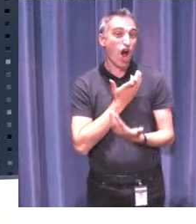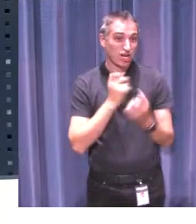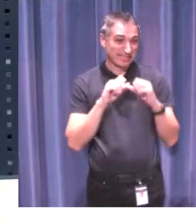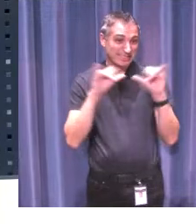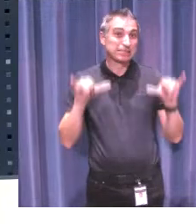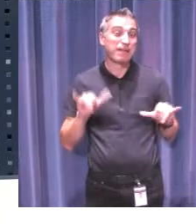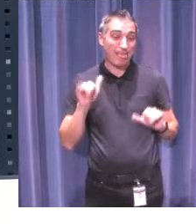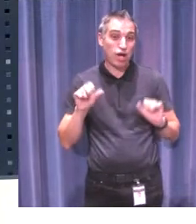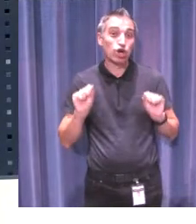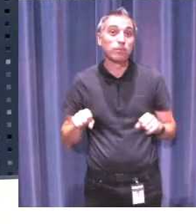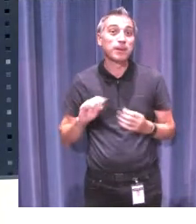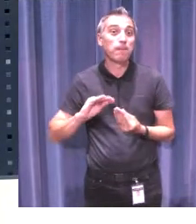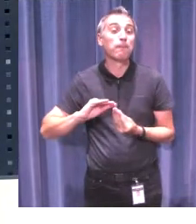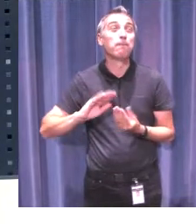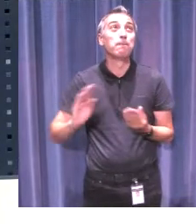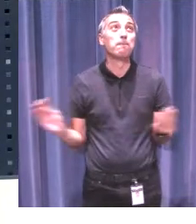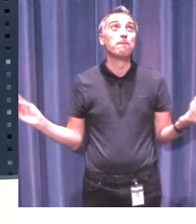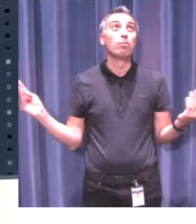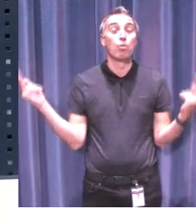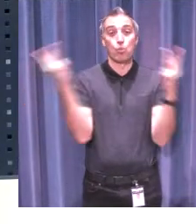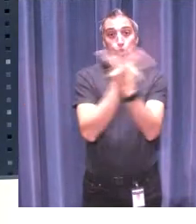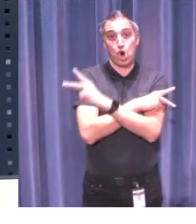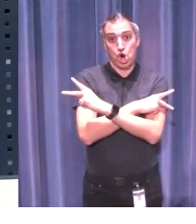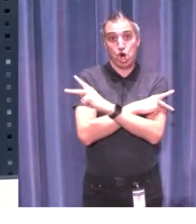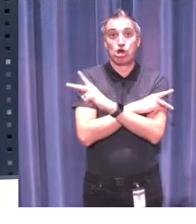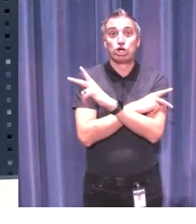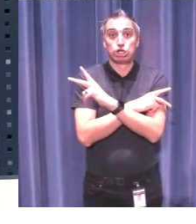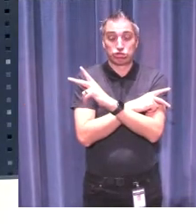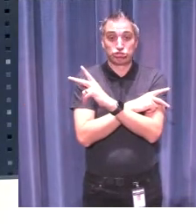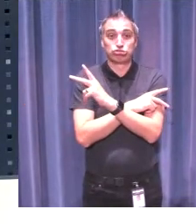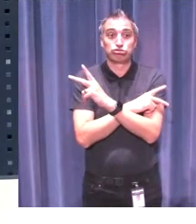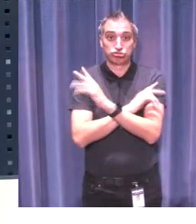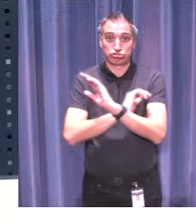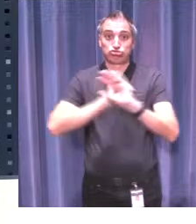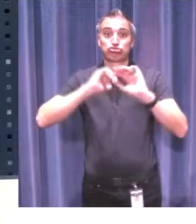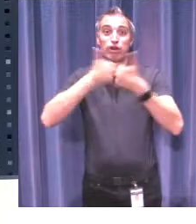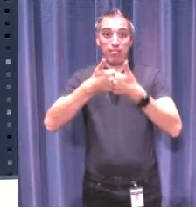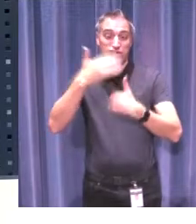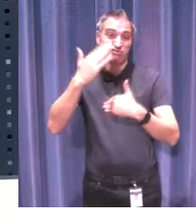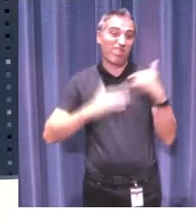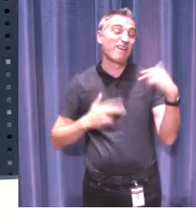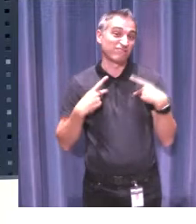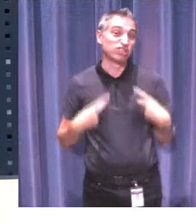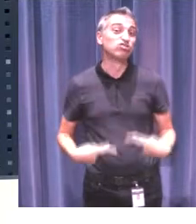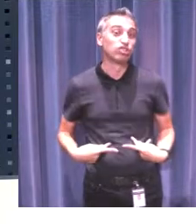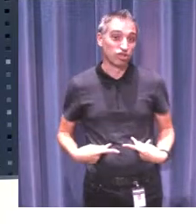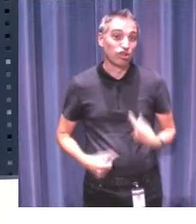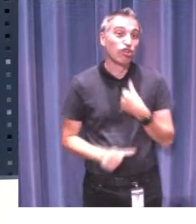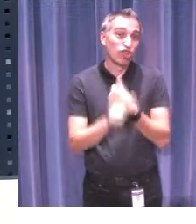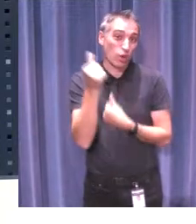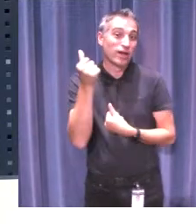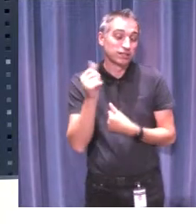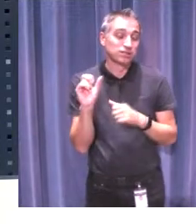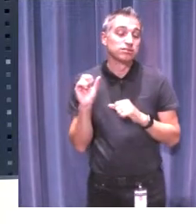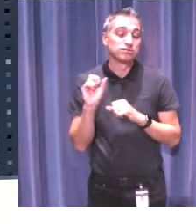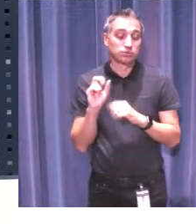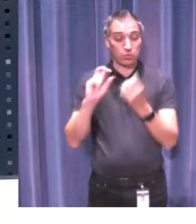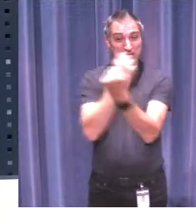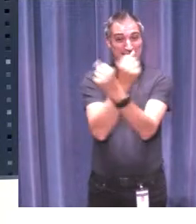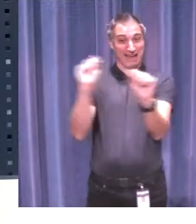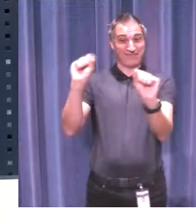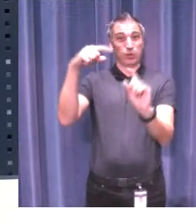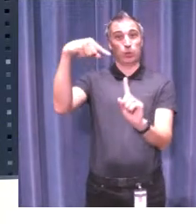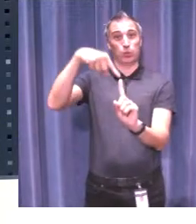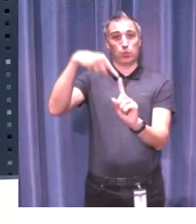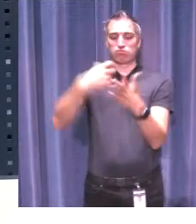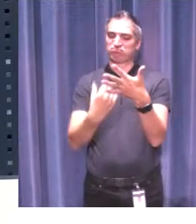ways can be more crippling than a physical threat. So safety is a #1